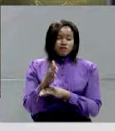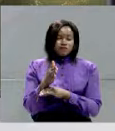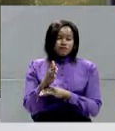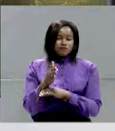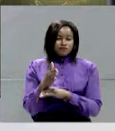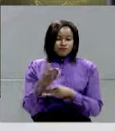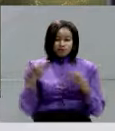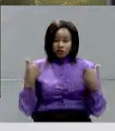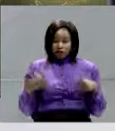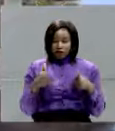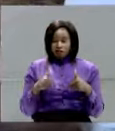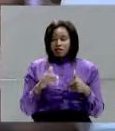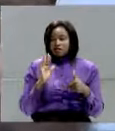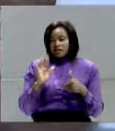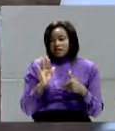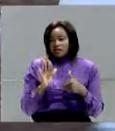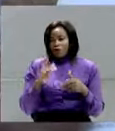Kampala.